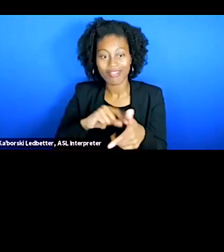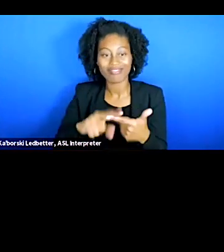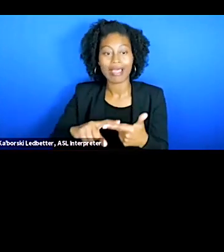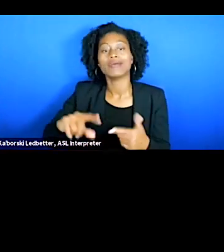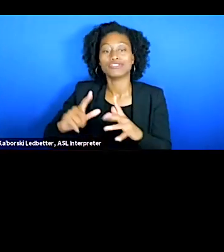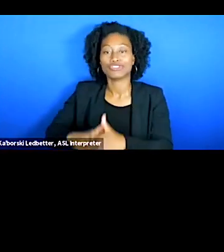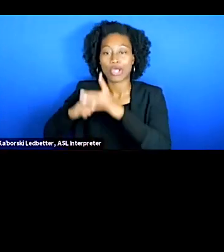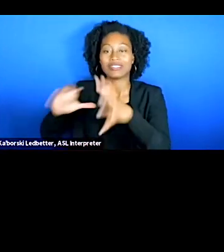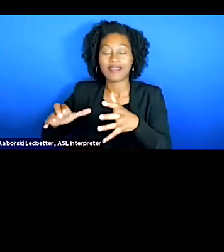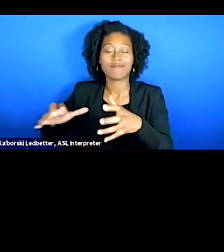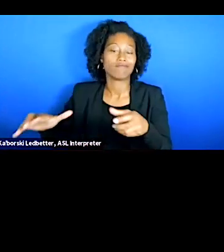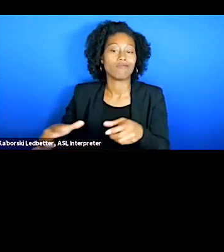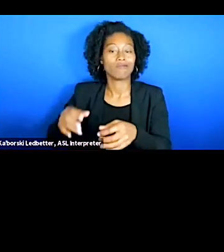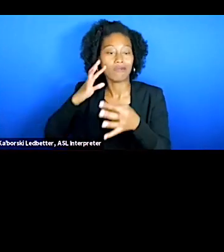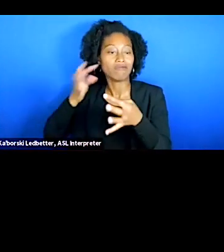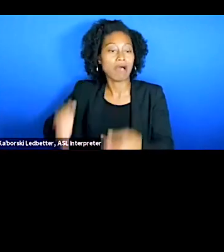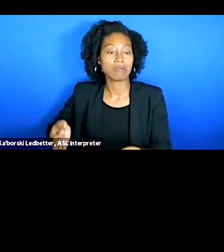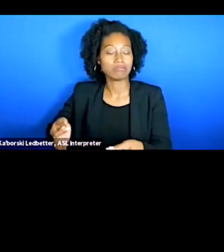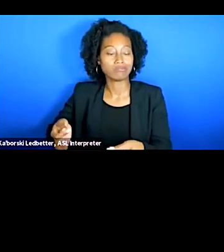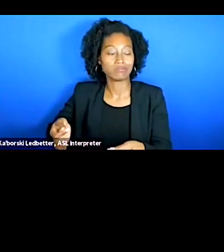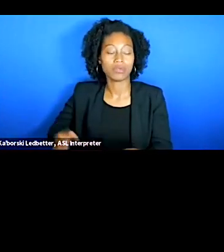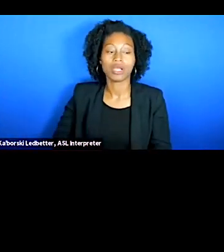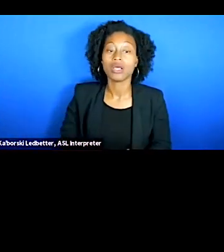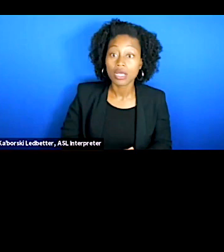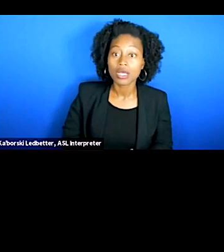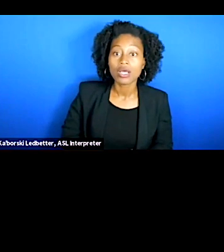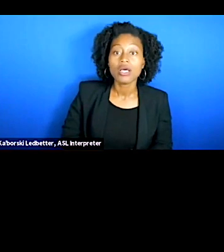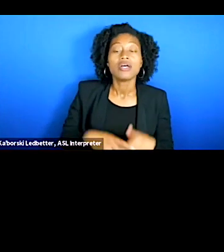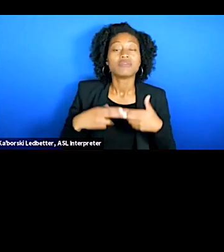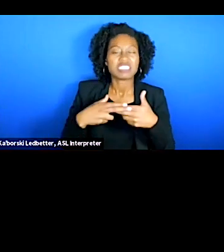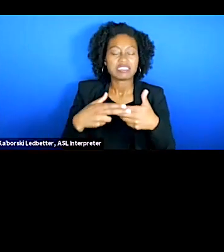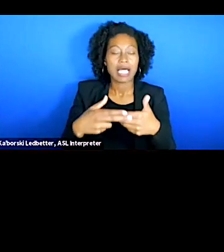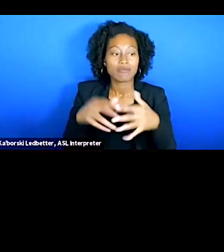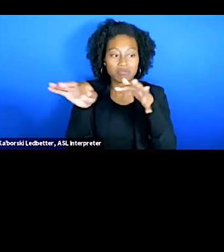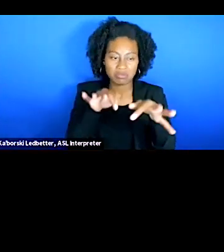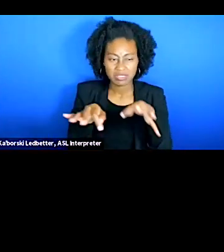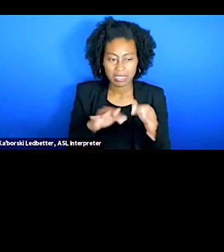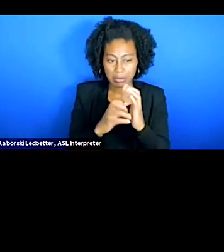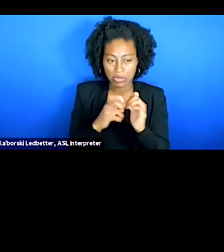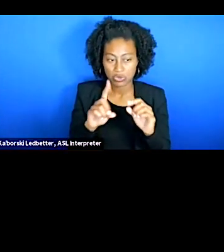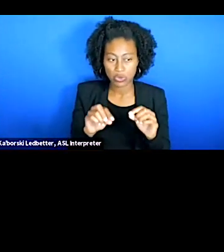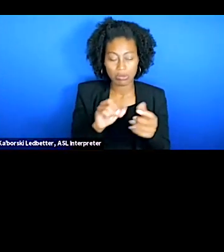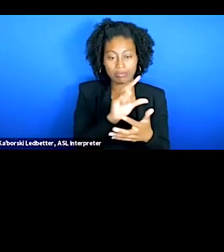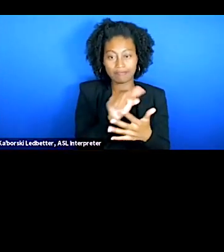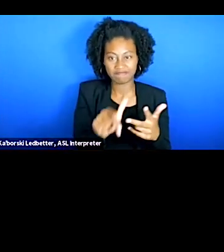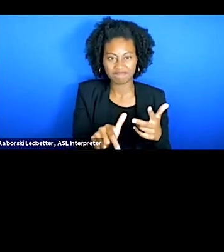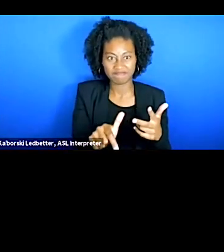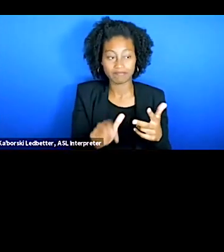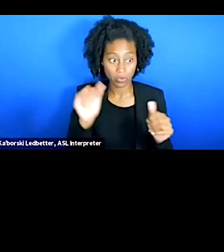will look at the 3 filters used to sift through the literature found through the searches.